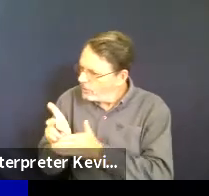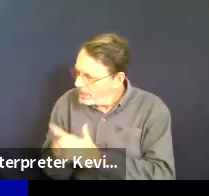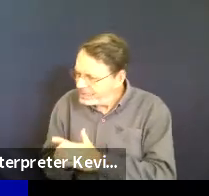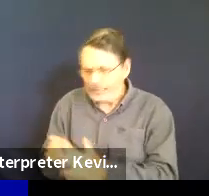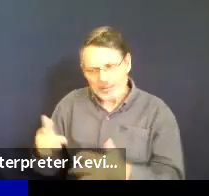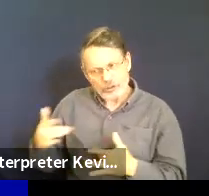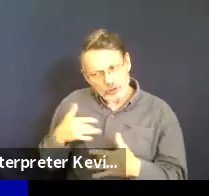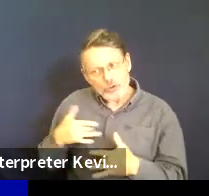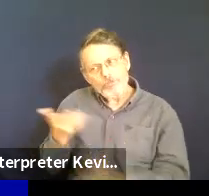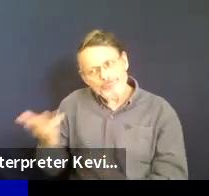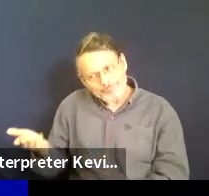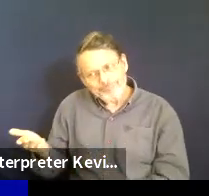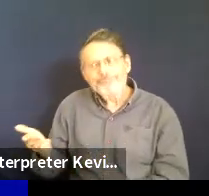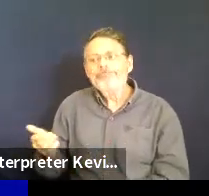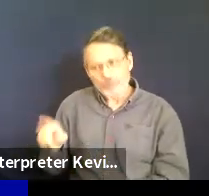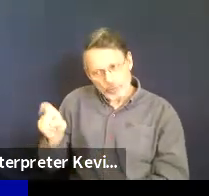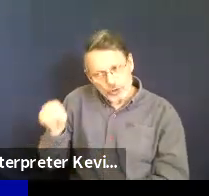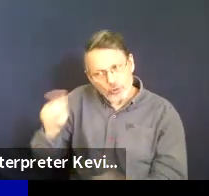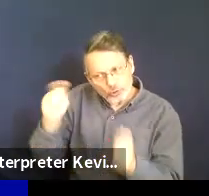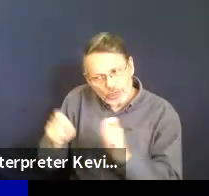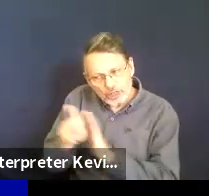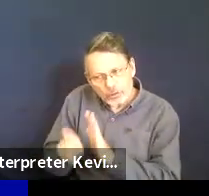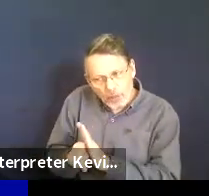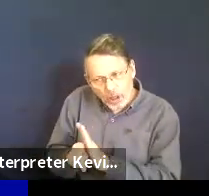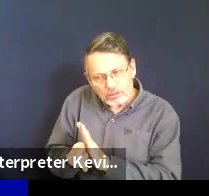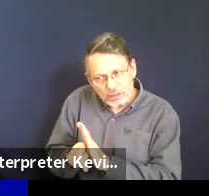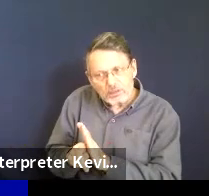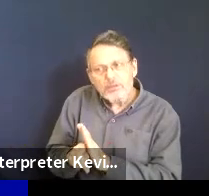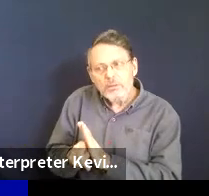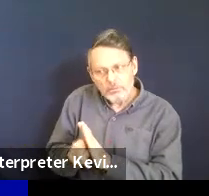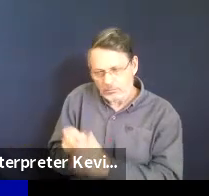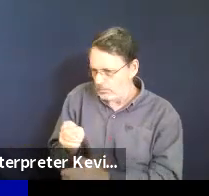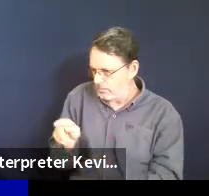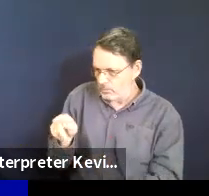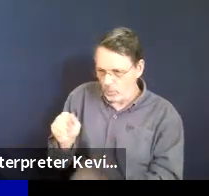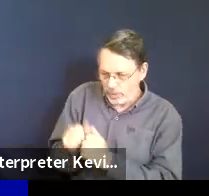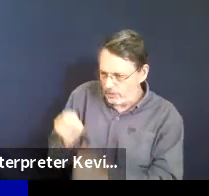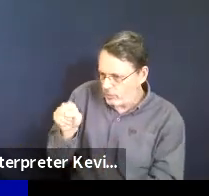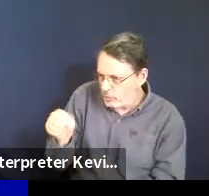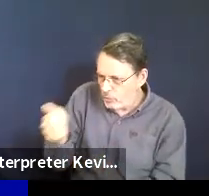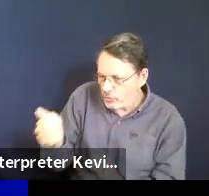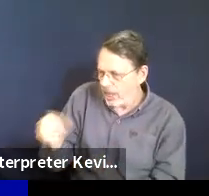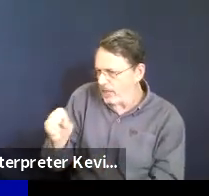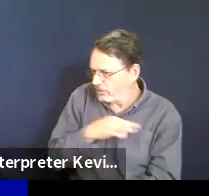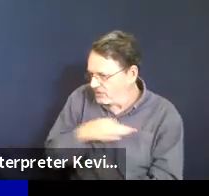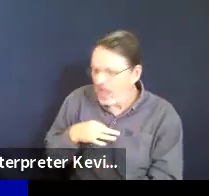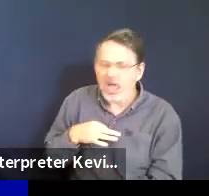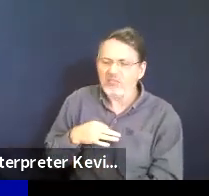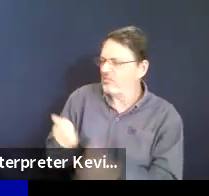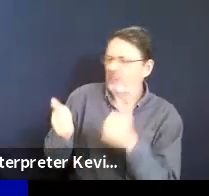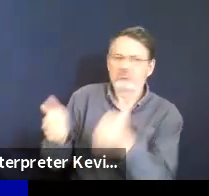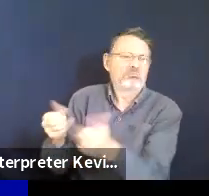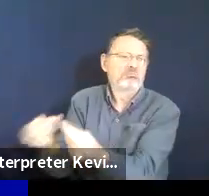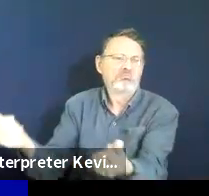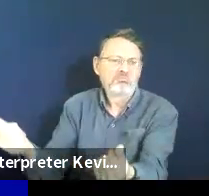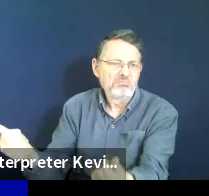concern, and this concern. We need you to change your policies and retrain your staff. So that happens often without,